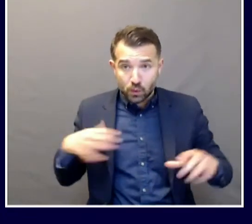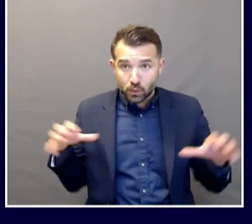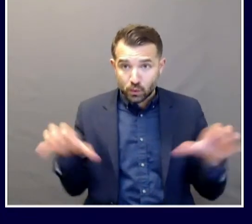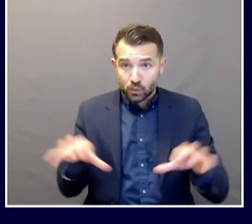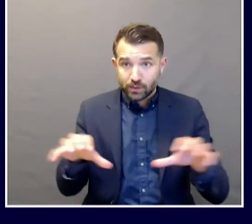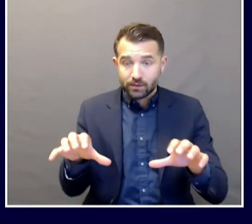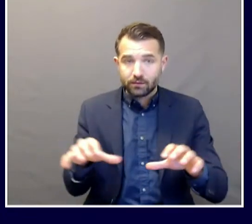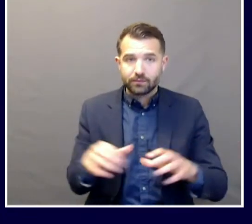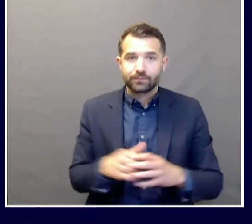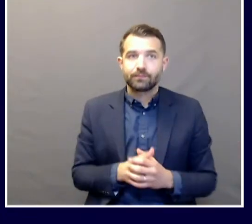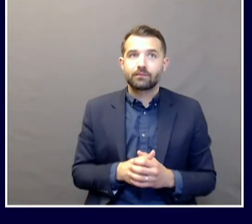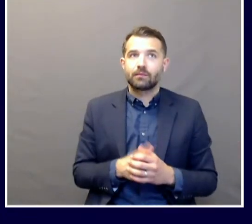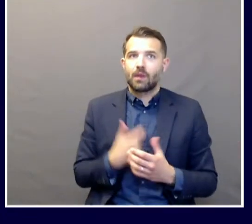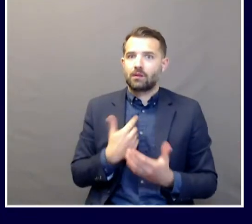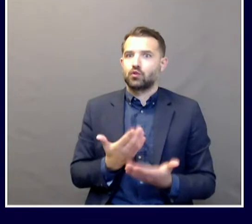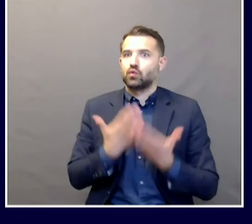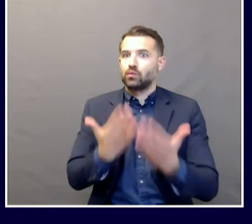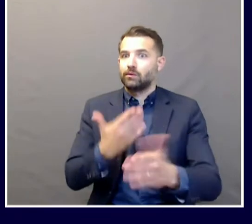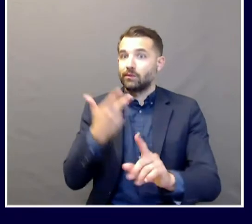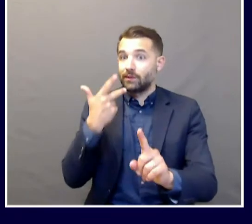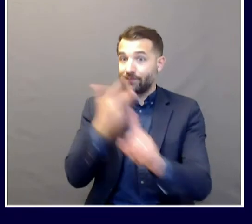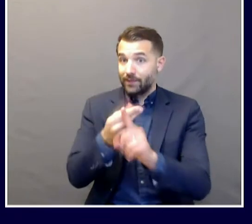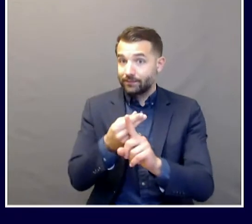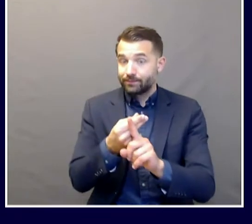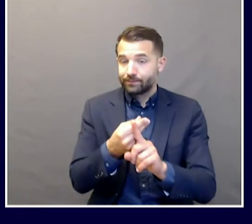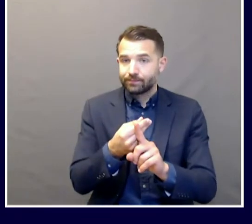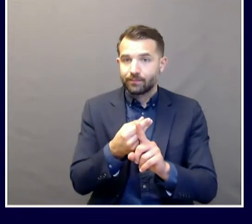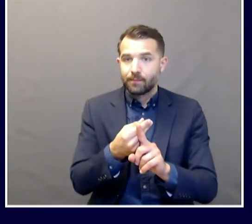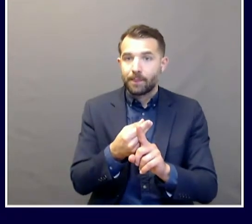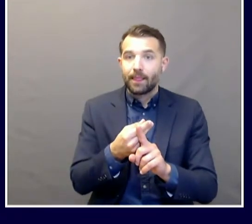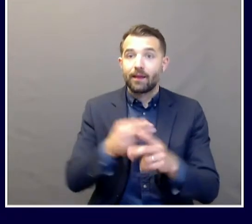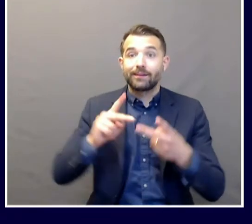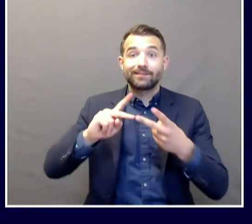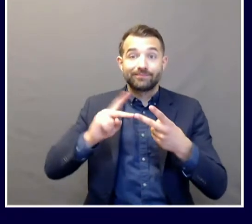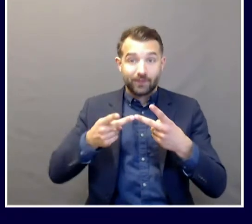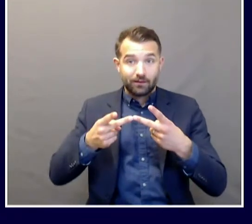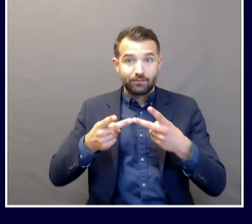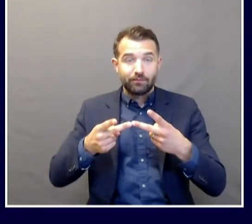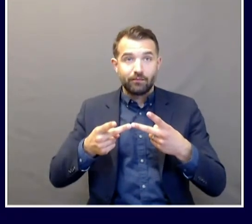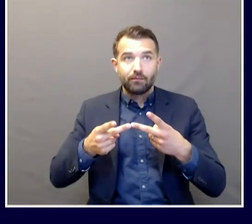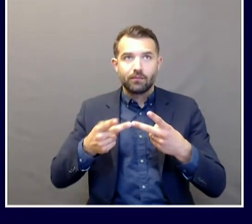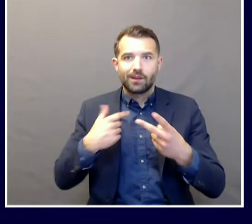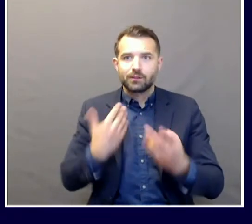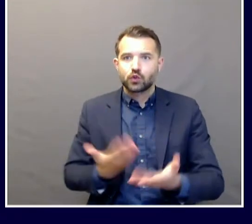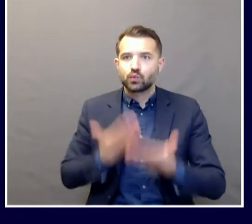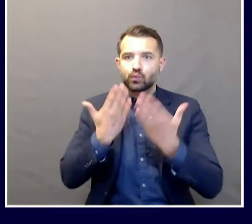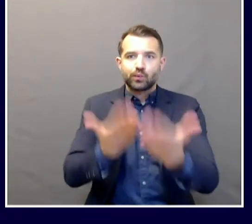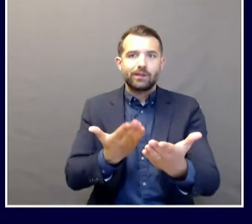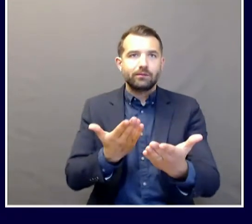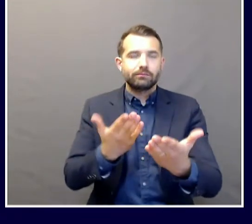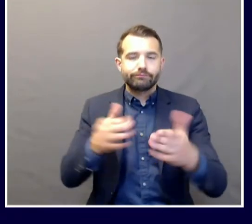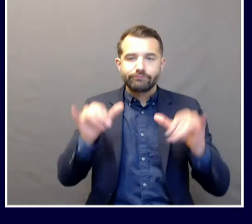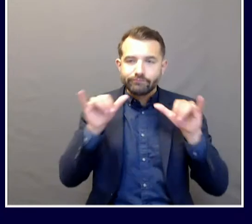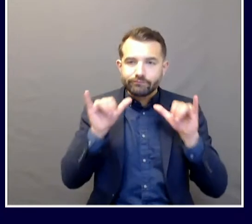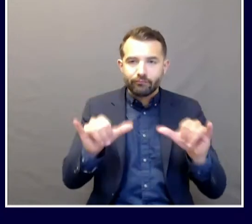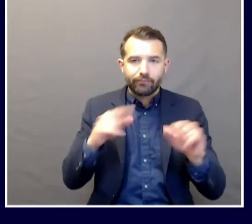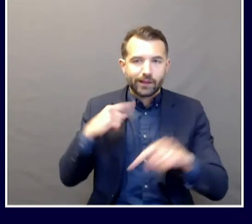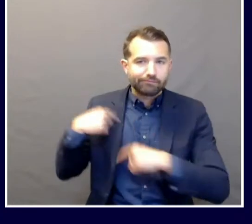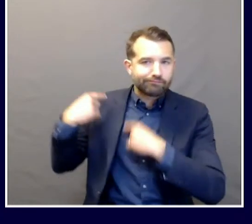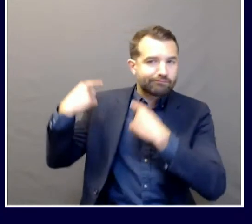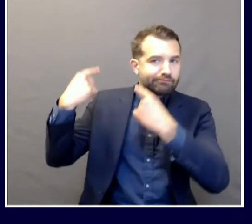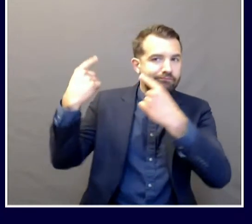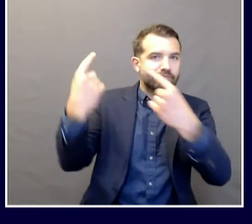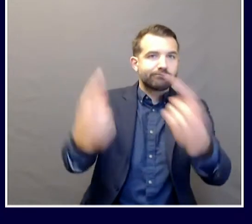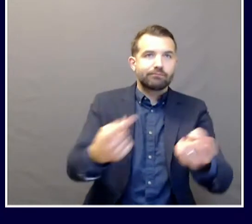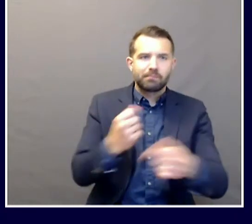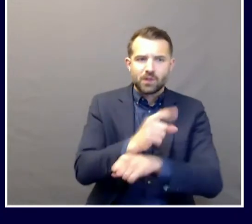one. But the other recommendations are the ones we put into place starting over a year ago to make sure that staff are fully